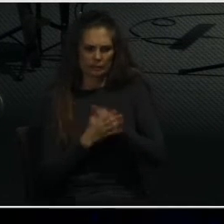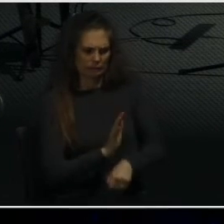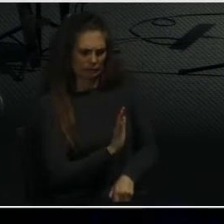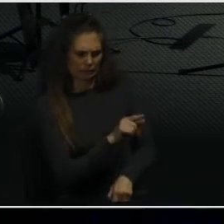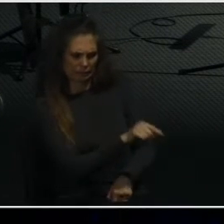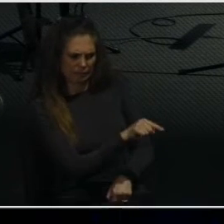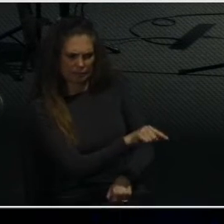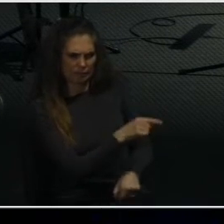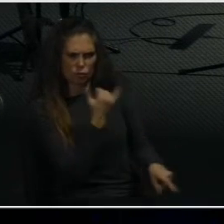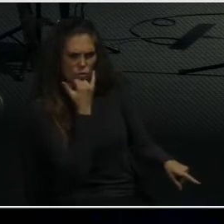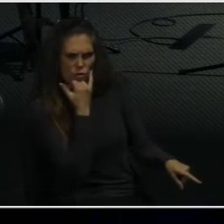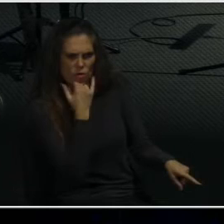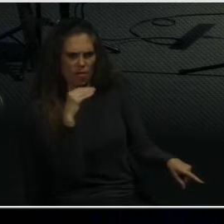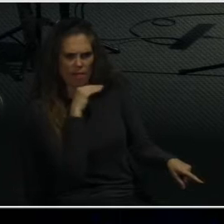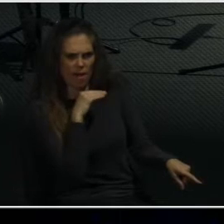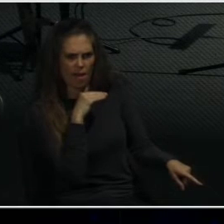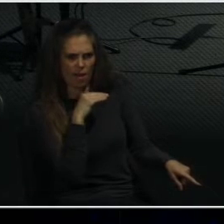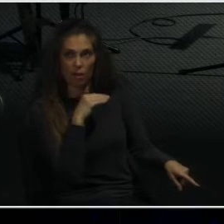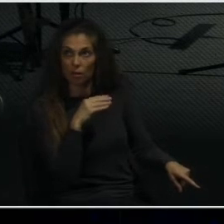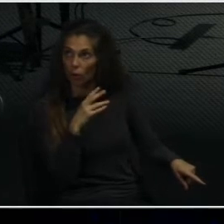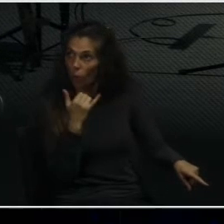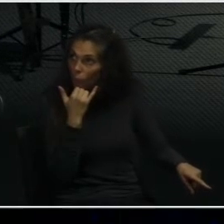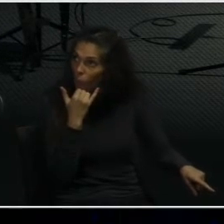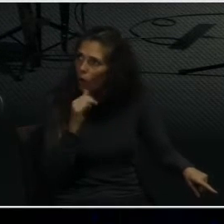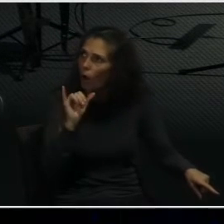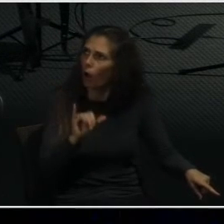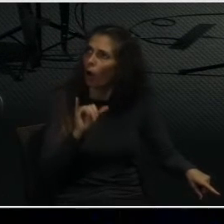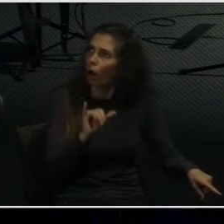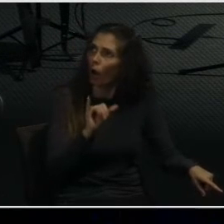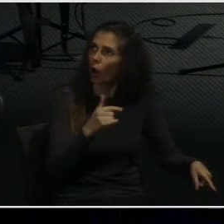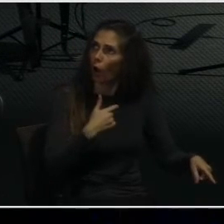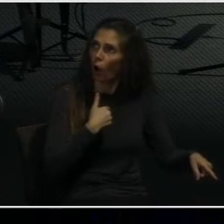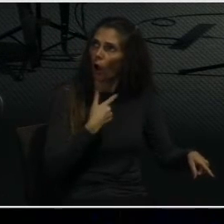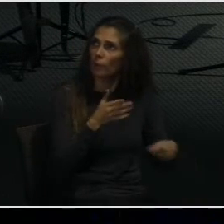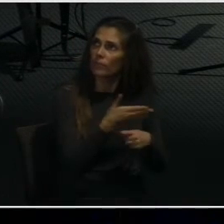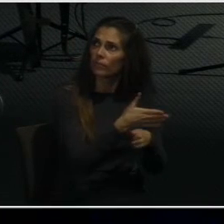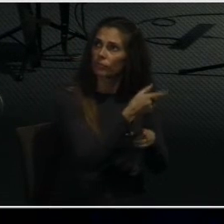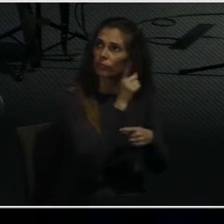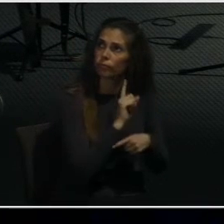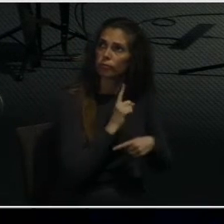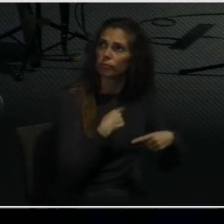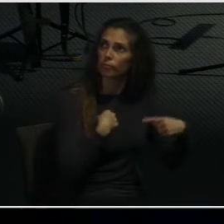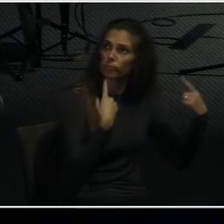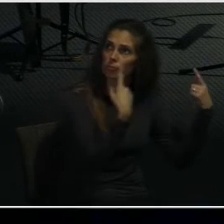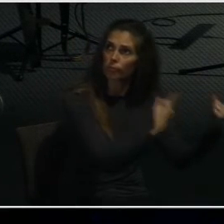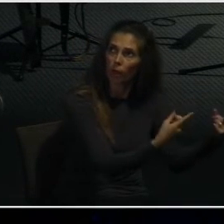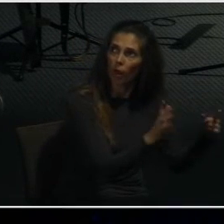lie behind and begin living in the truth, in light of the truth.